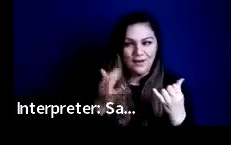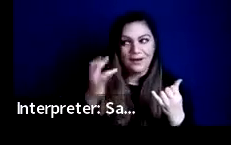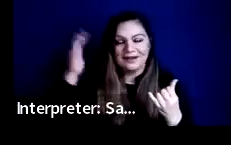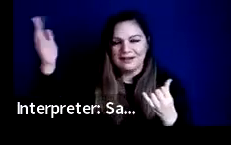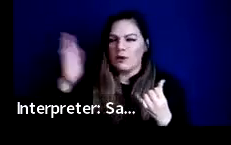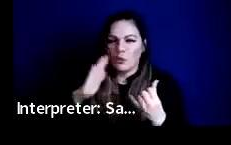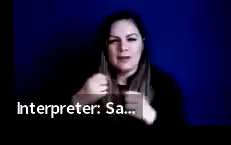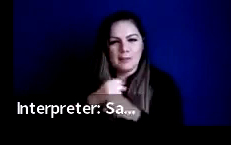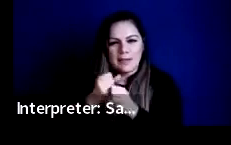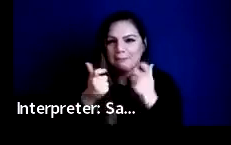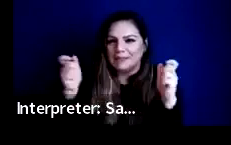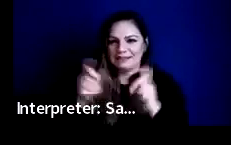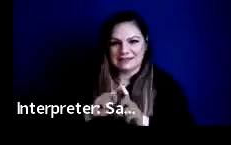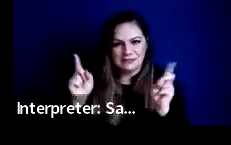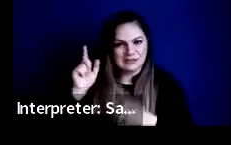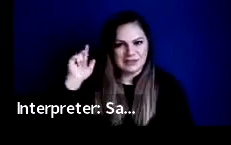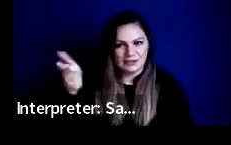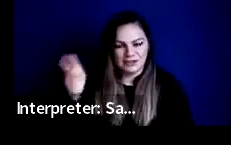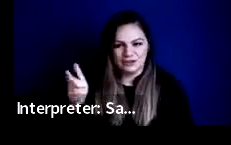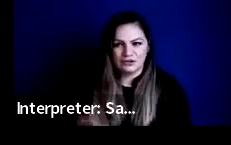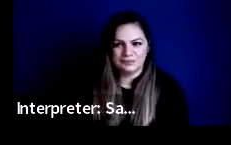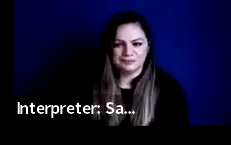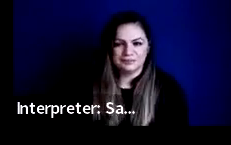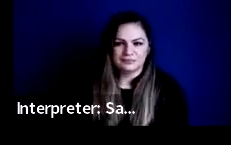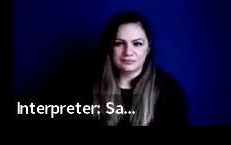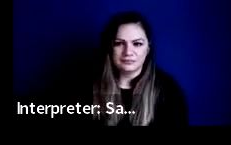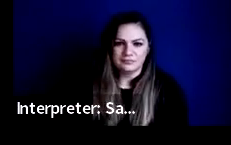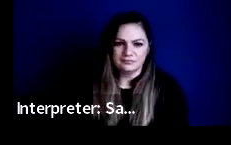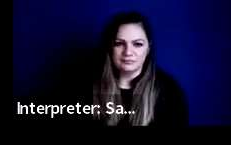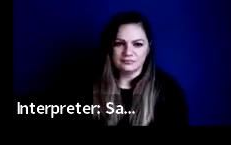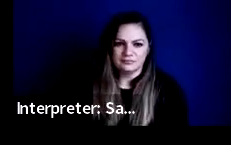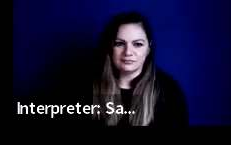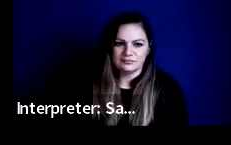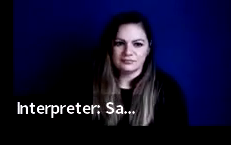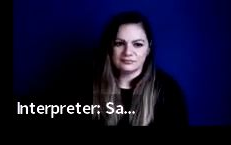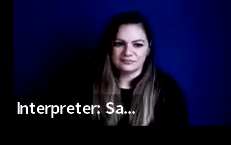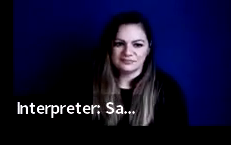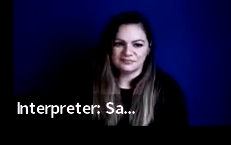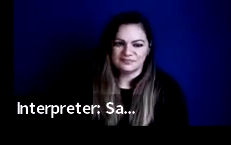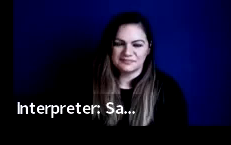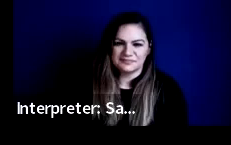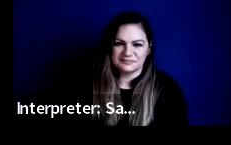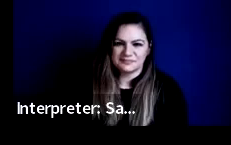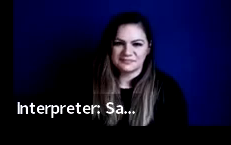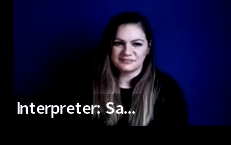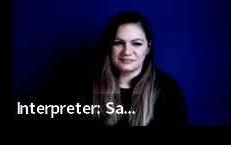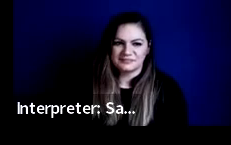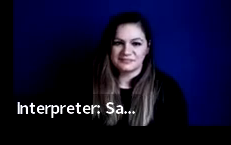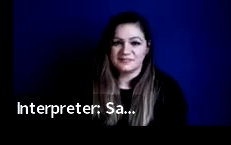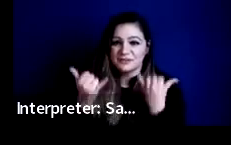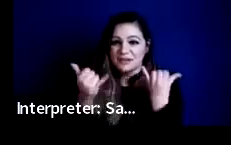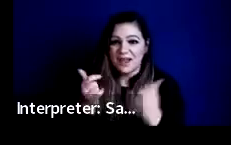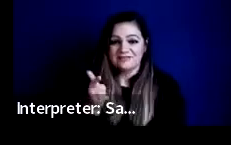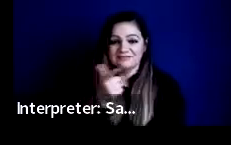when it comes to opioid use disorder and care access. So with that, I am going to kick it over to